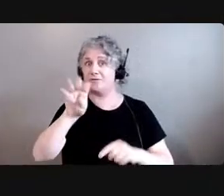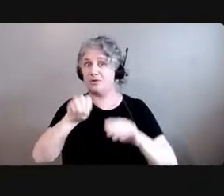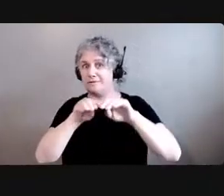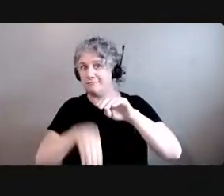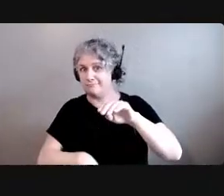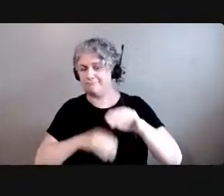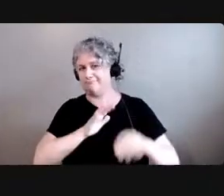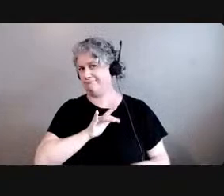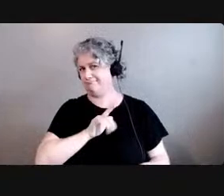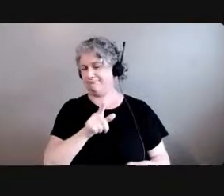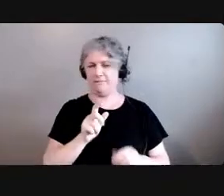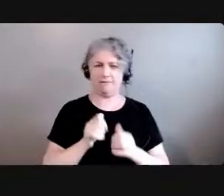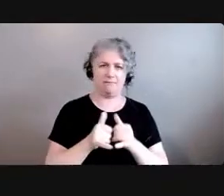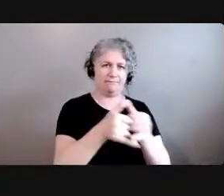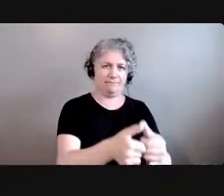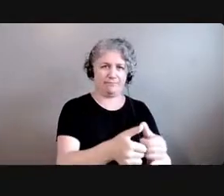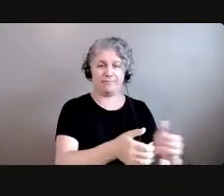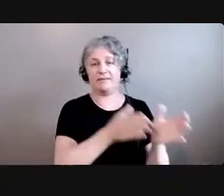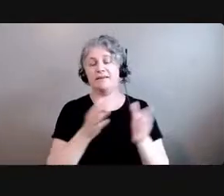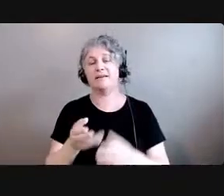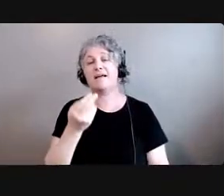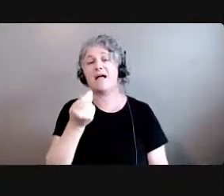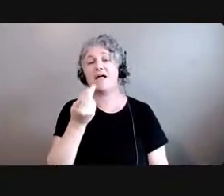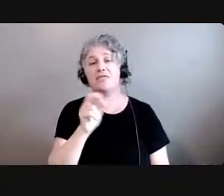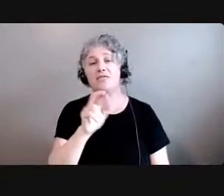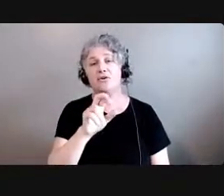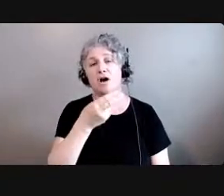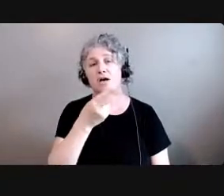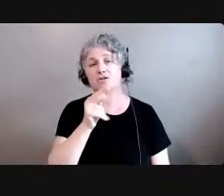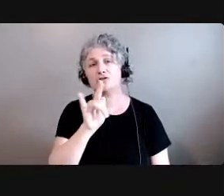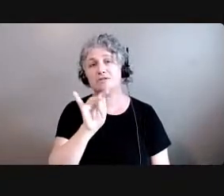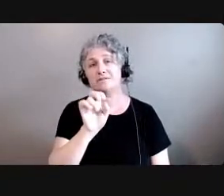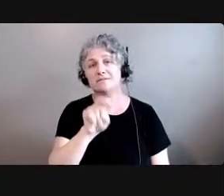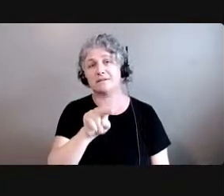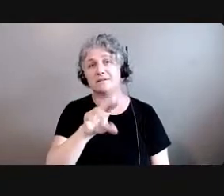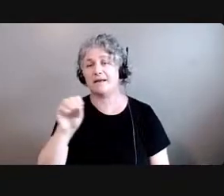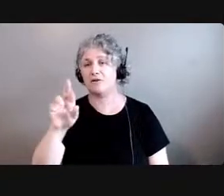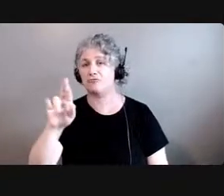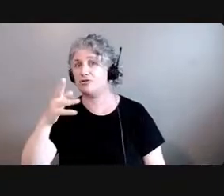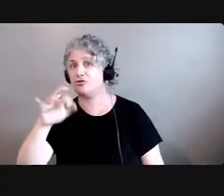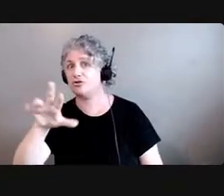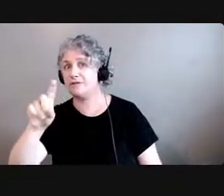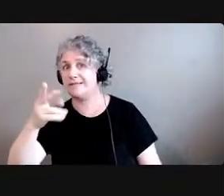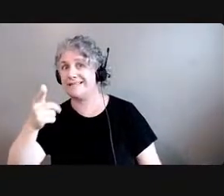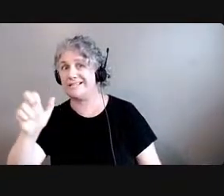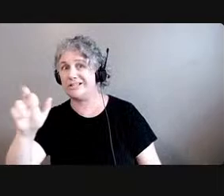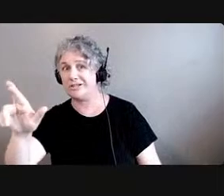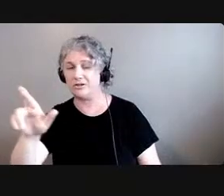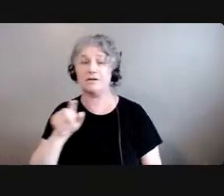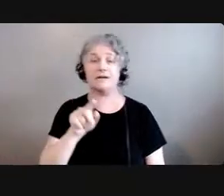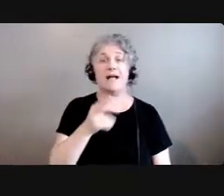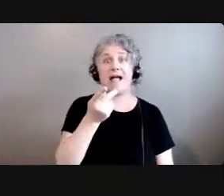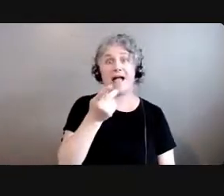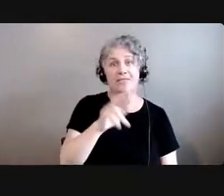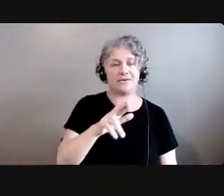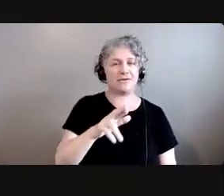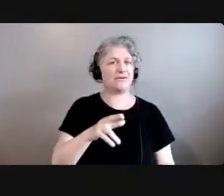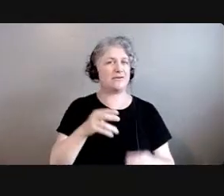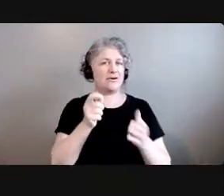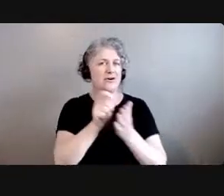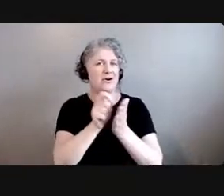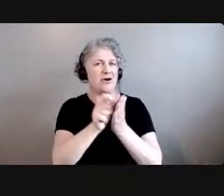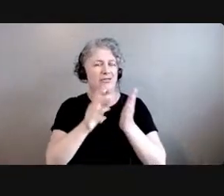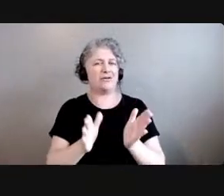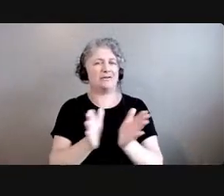Joining her today is Heather Hutchinson and Richard Peter. Heather is an Amazon best-selling author of Holding On by Letting Go,